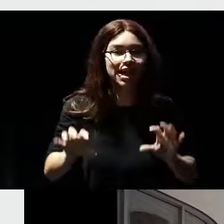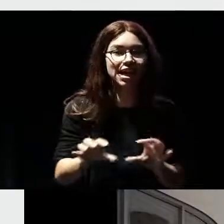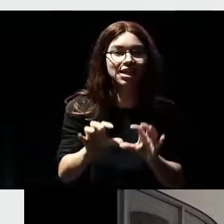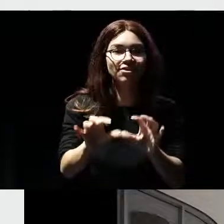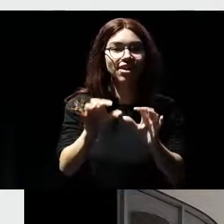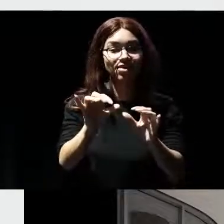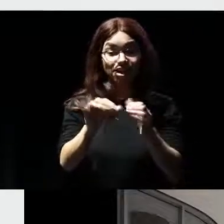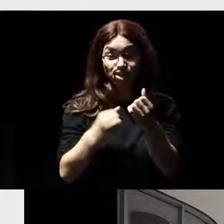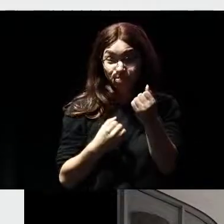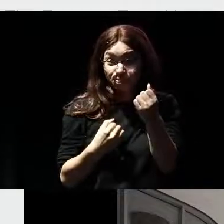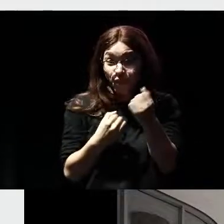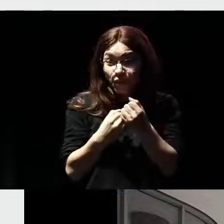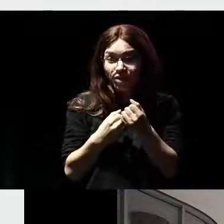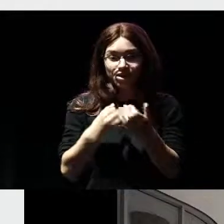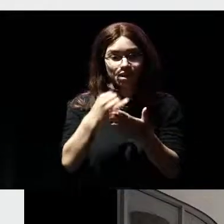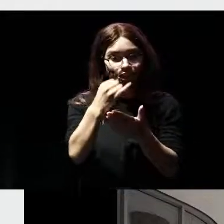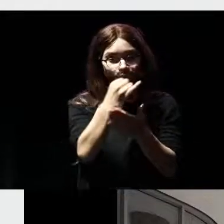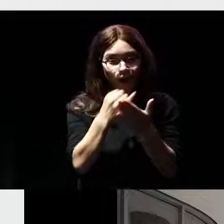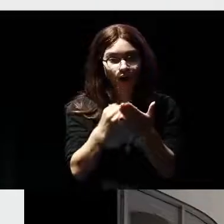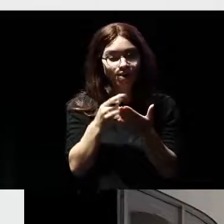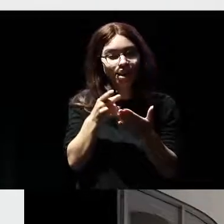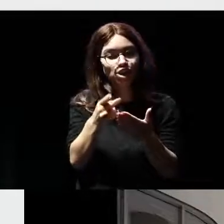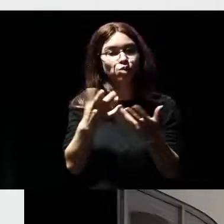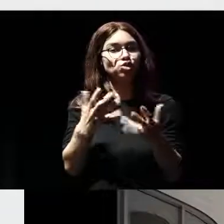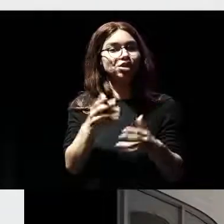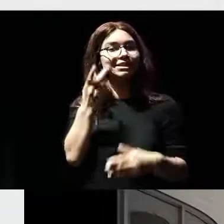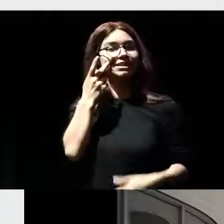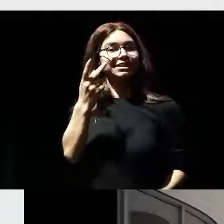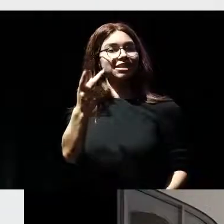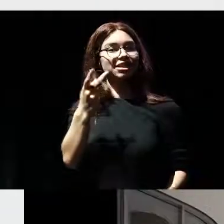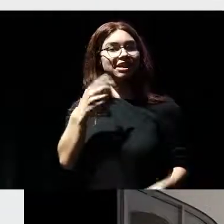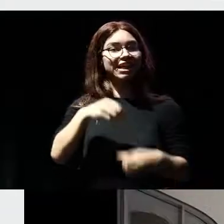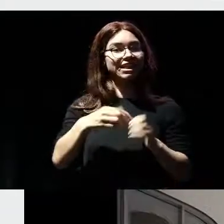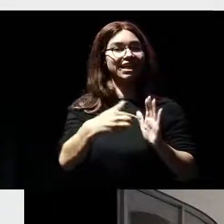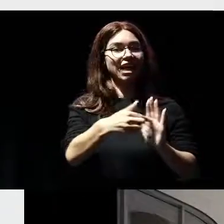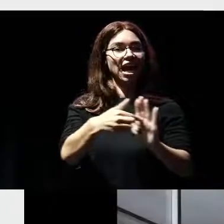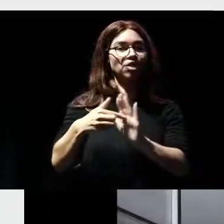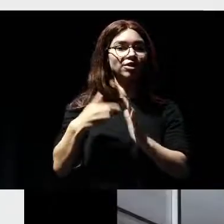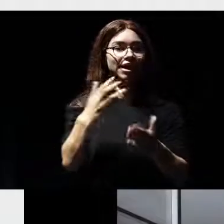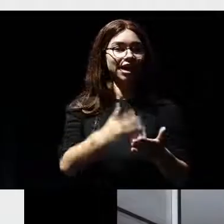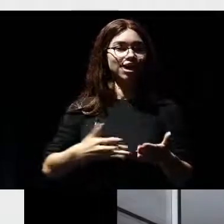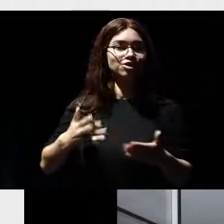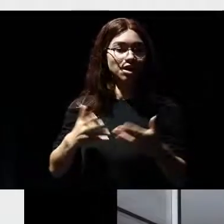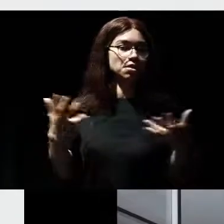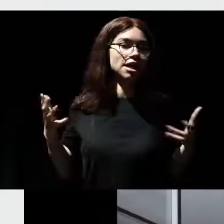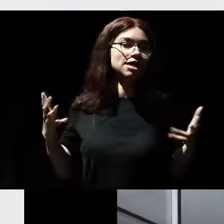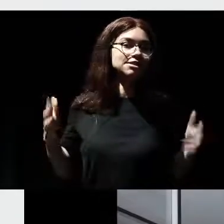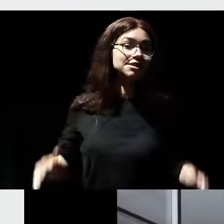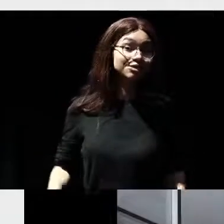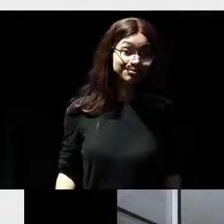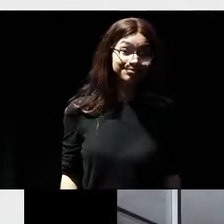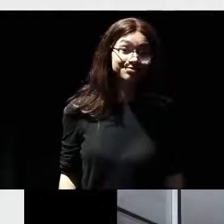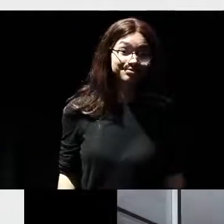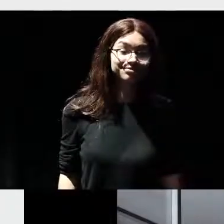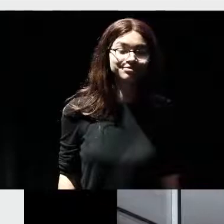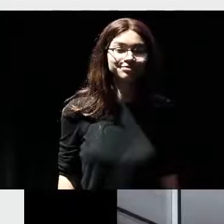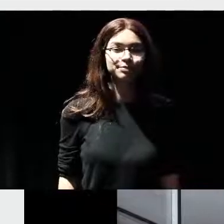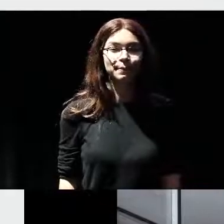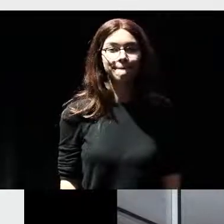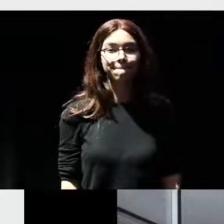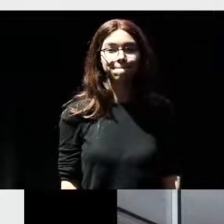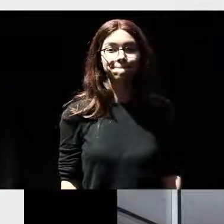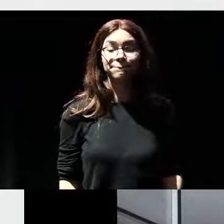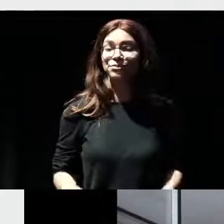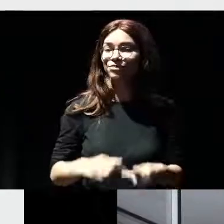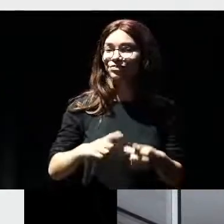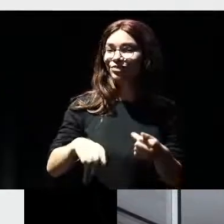into supporting the work that you often just see in the gallery on exhibition. As you